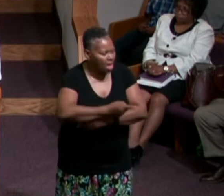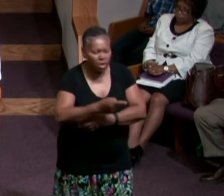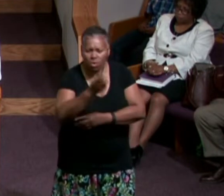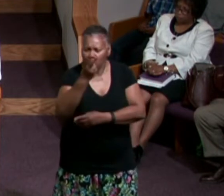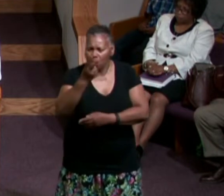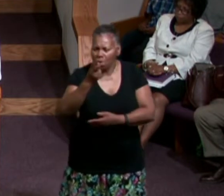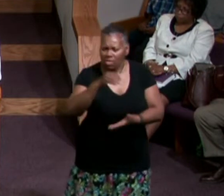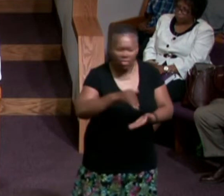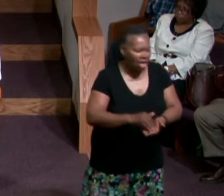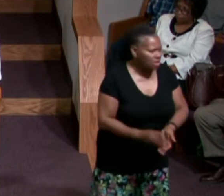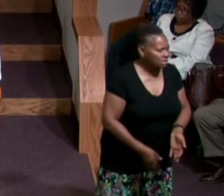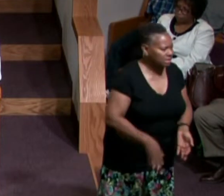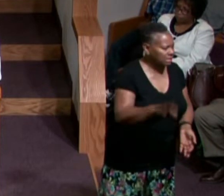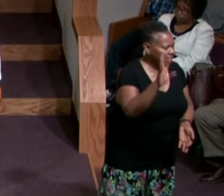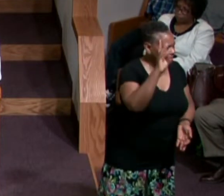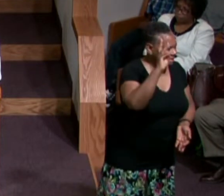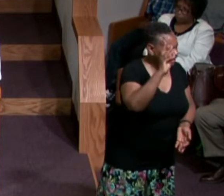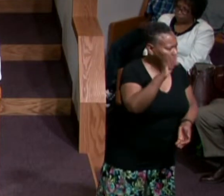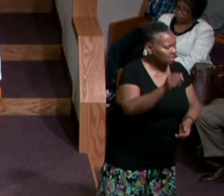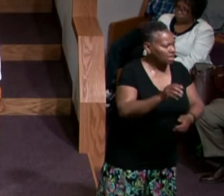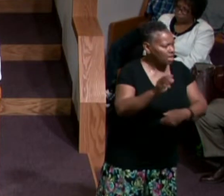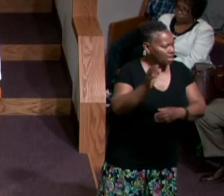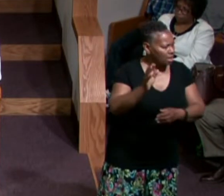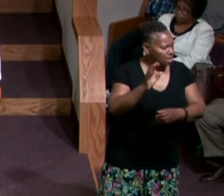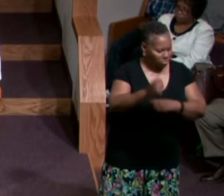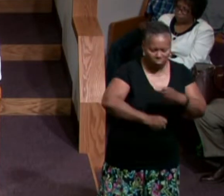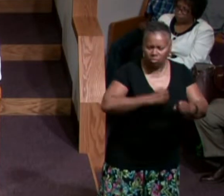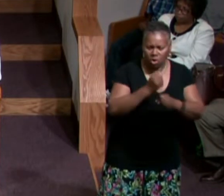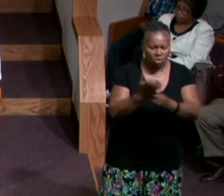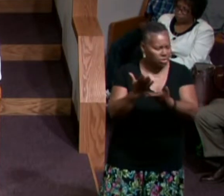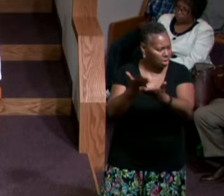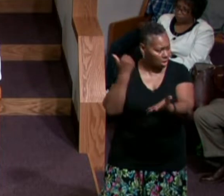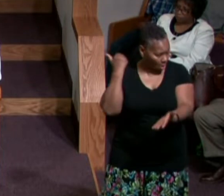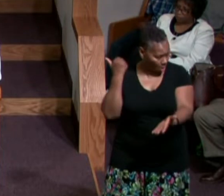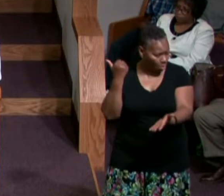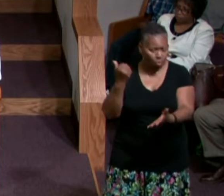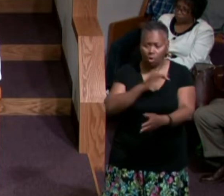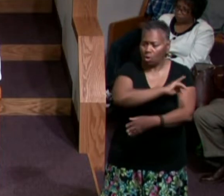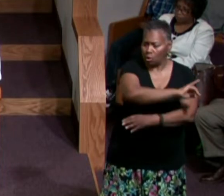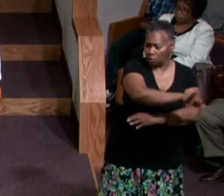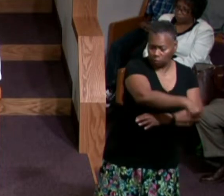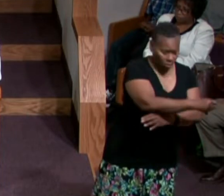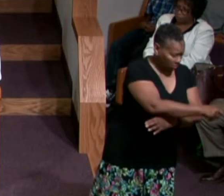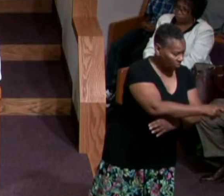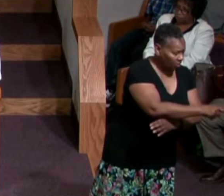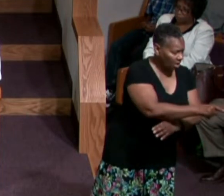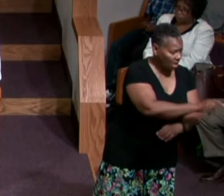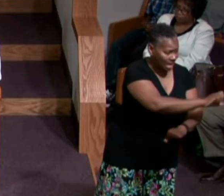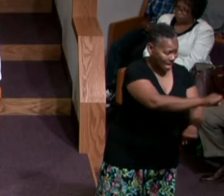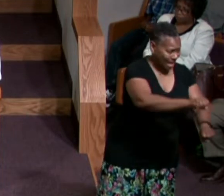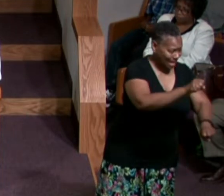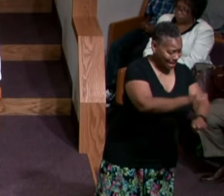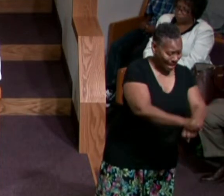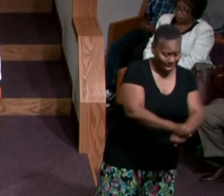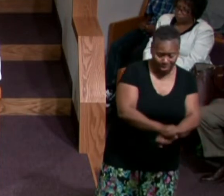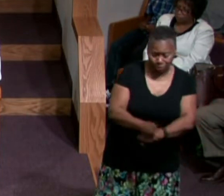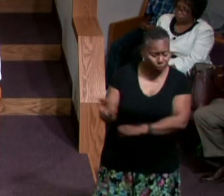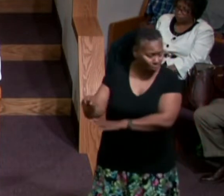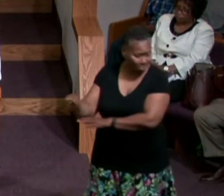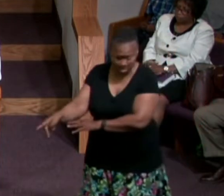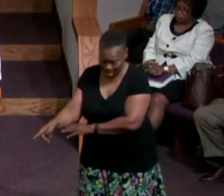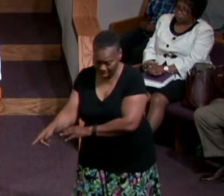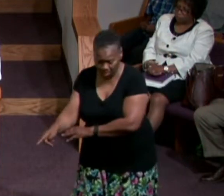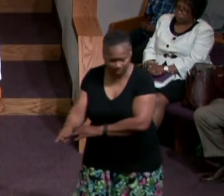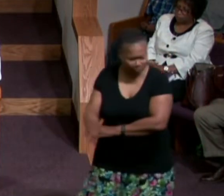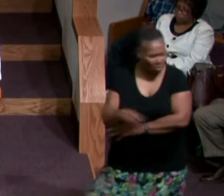brother named Joseph is engaged to a PYT and tenderoni by the name of Mary, only to have